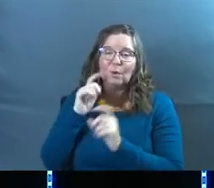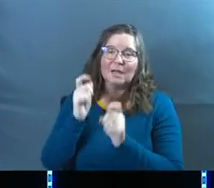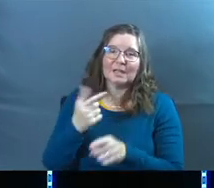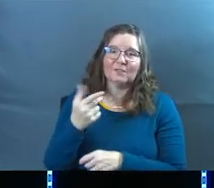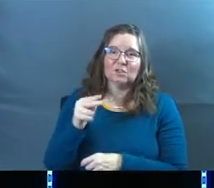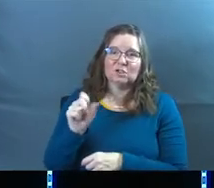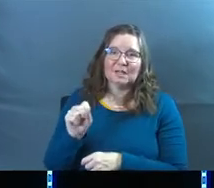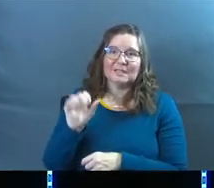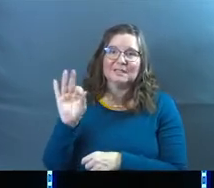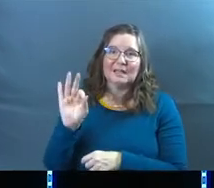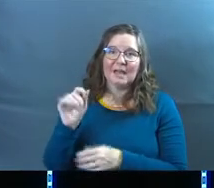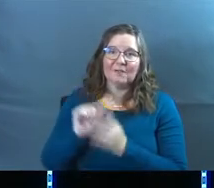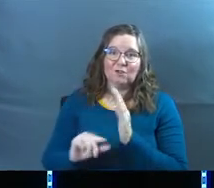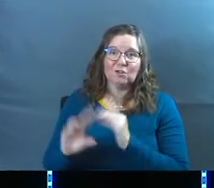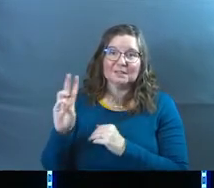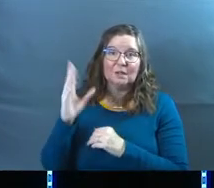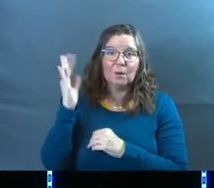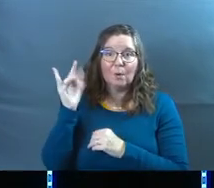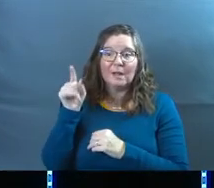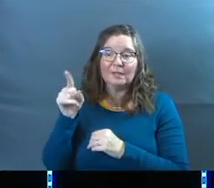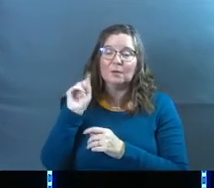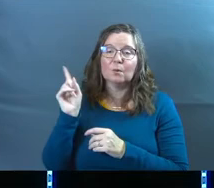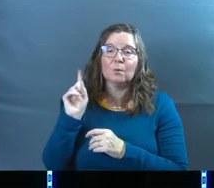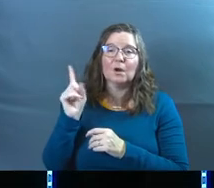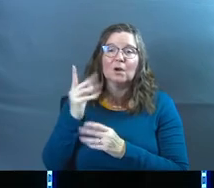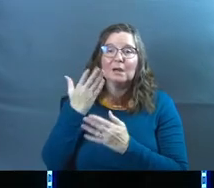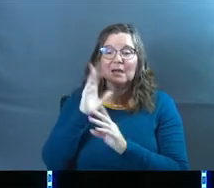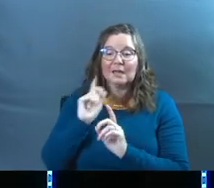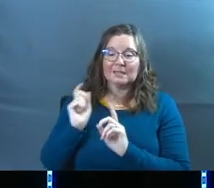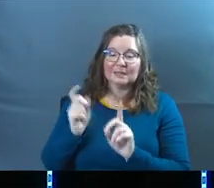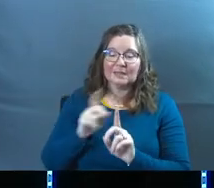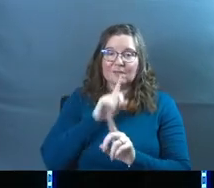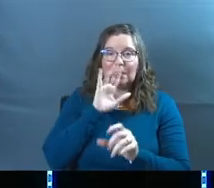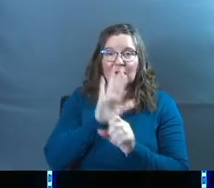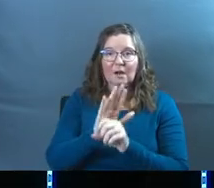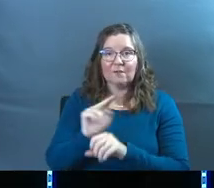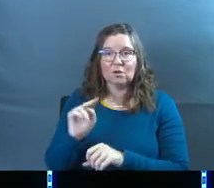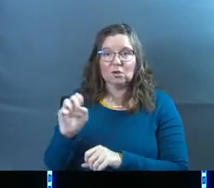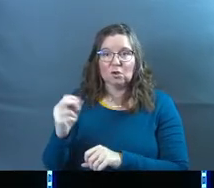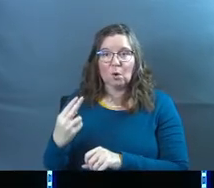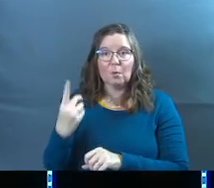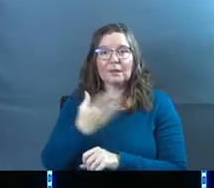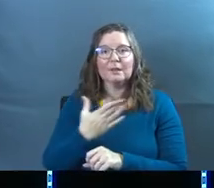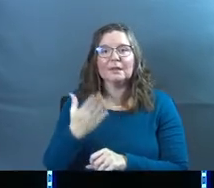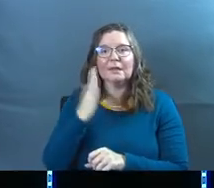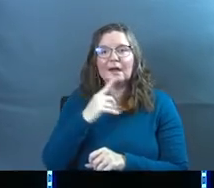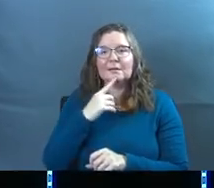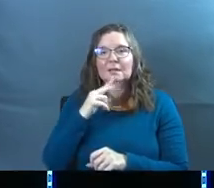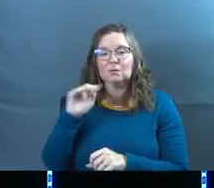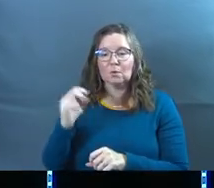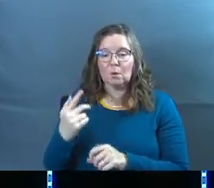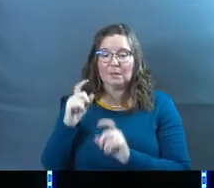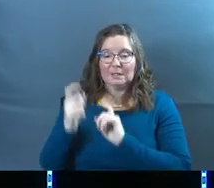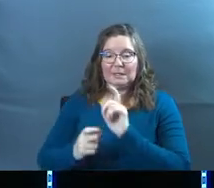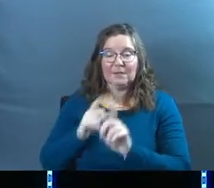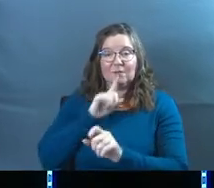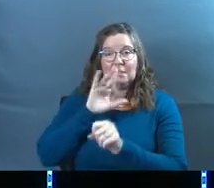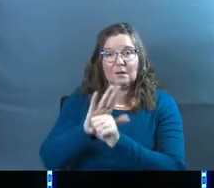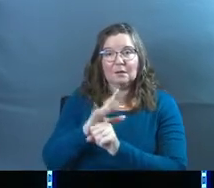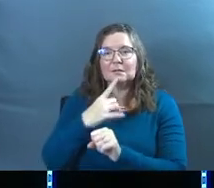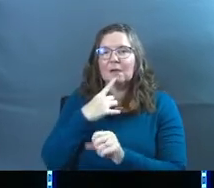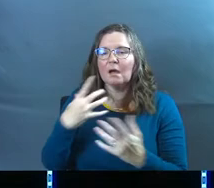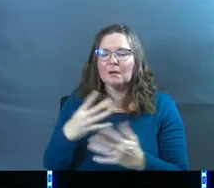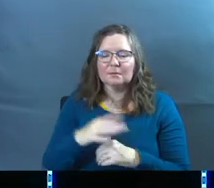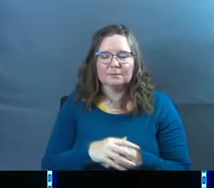you Genesis 9 verse 6 up there, because this is where God is giving the covenant to Noah. And one of the things God says to Noah when he's giving him the covenant is, he